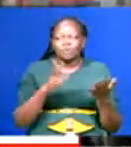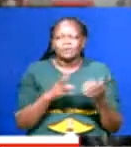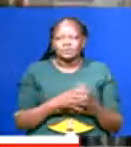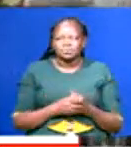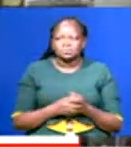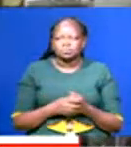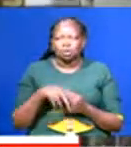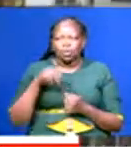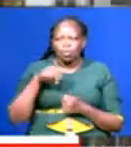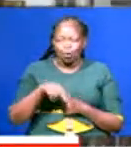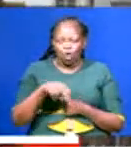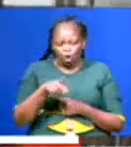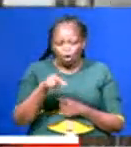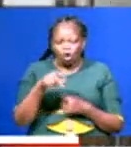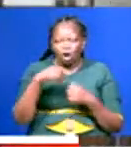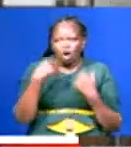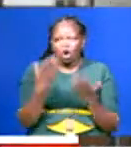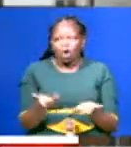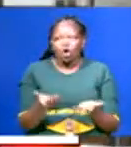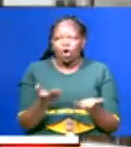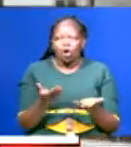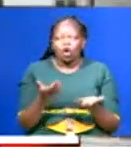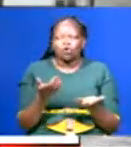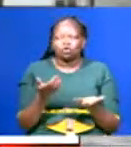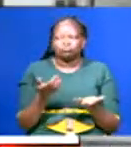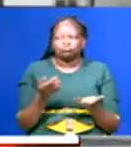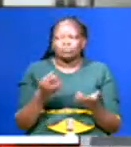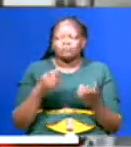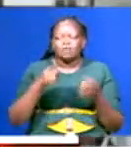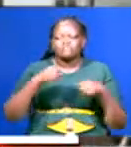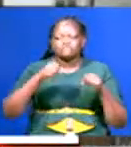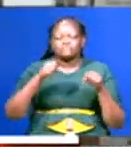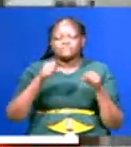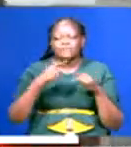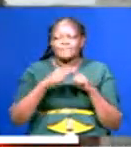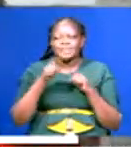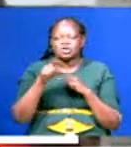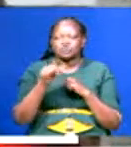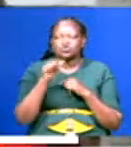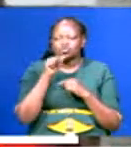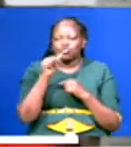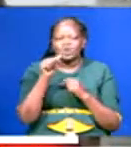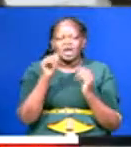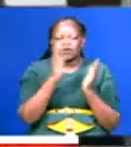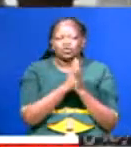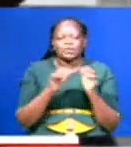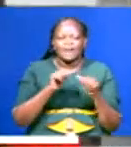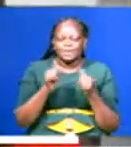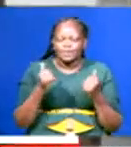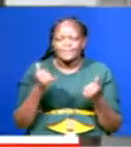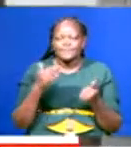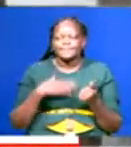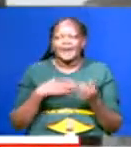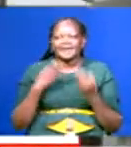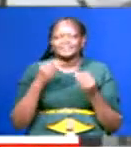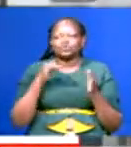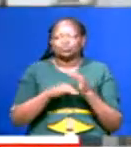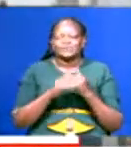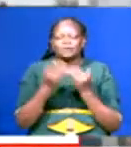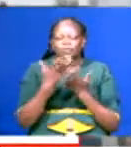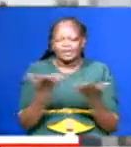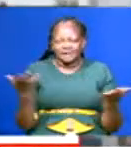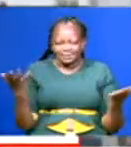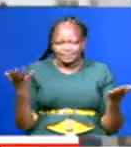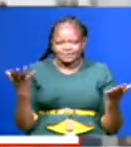walk or take an easy ride to them. But this is not a story about my ease to access such